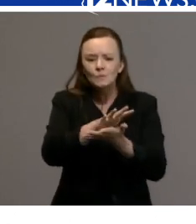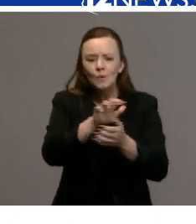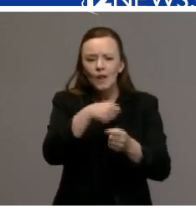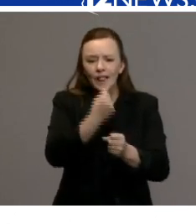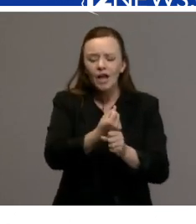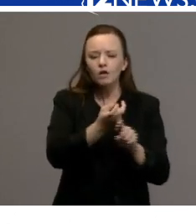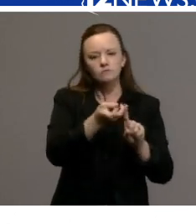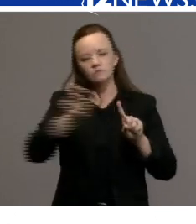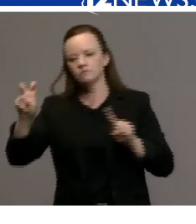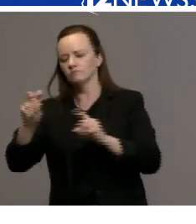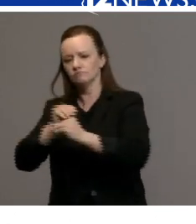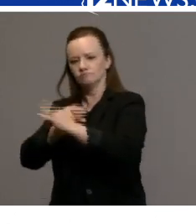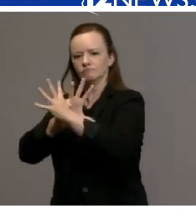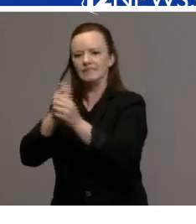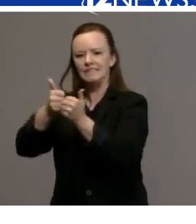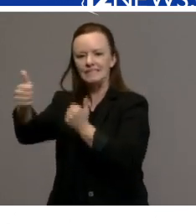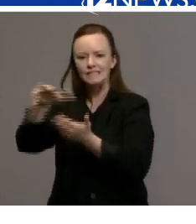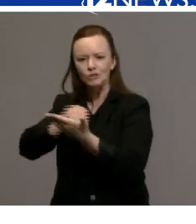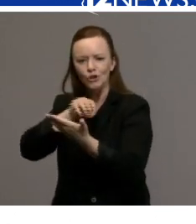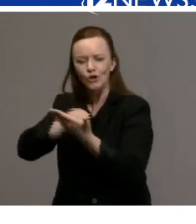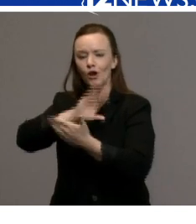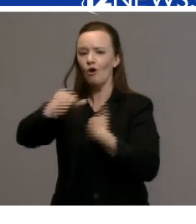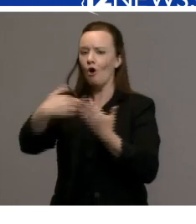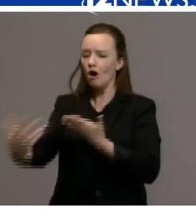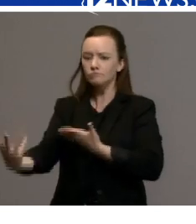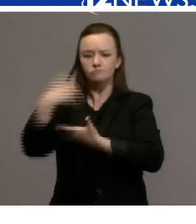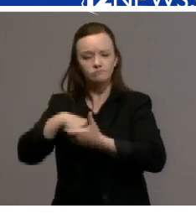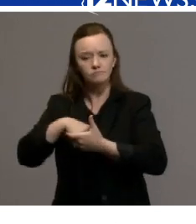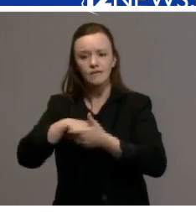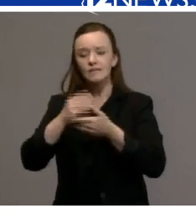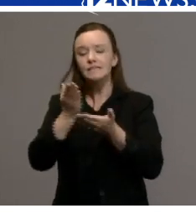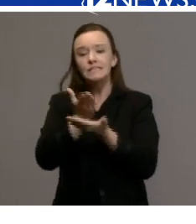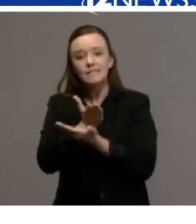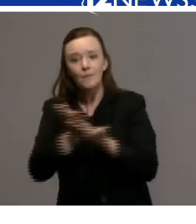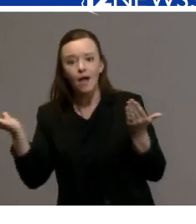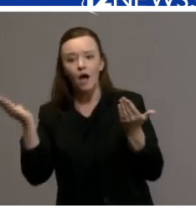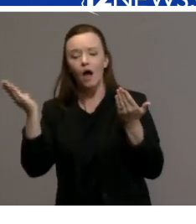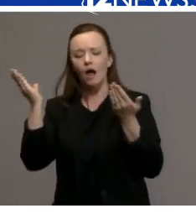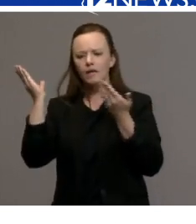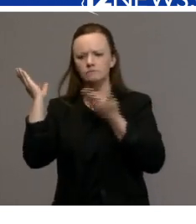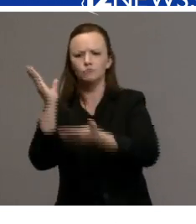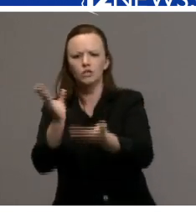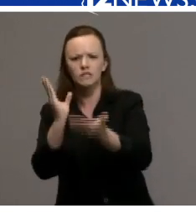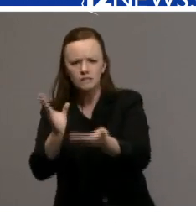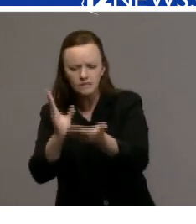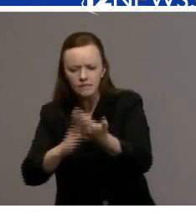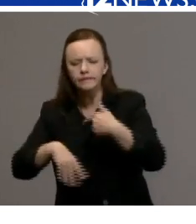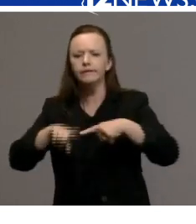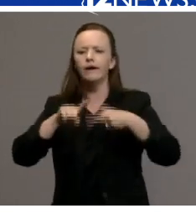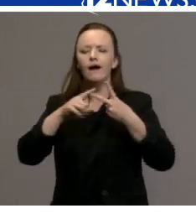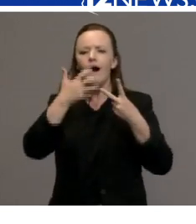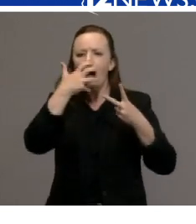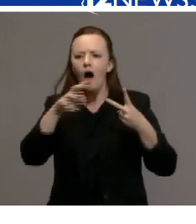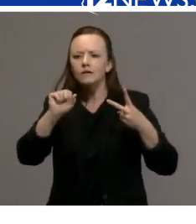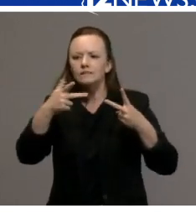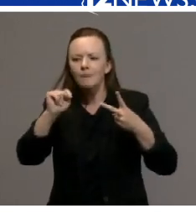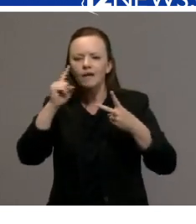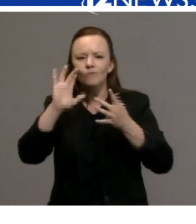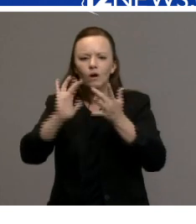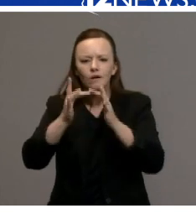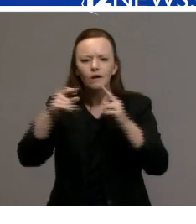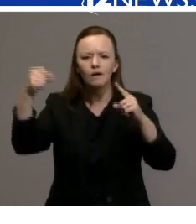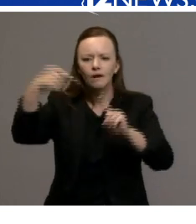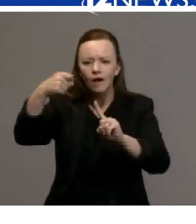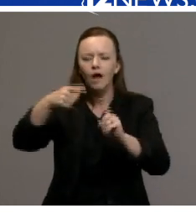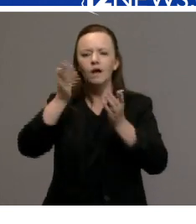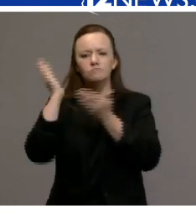deck. There was a surge of supplies and hot spots and technology. And by and large, they've finished out